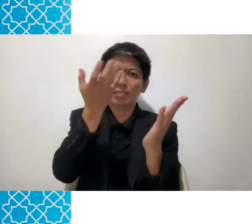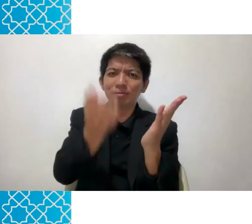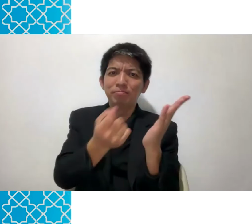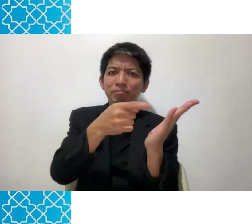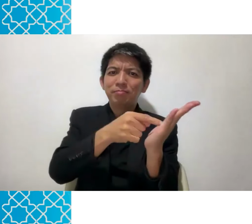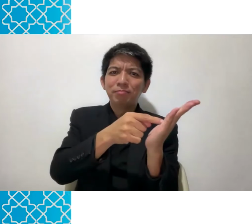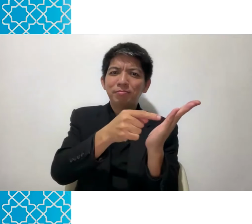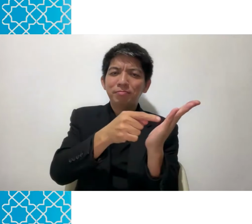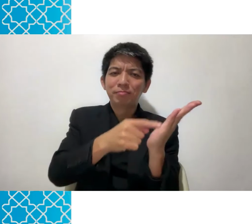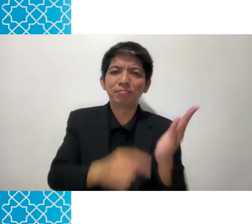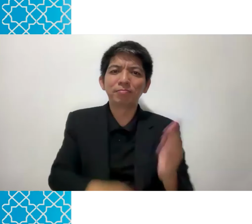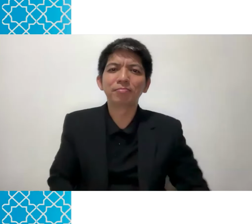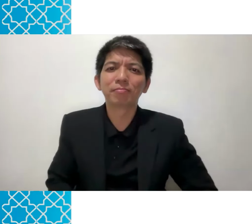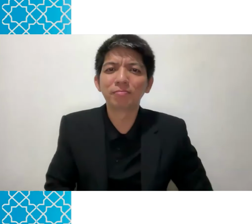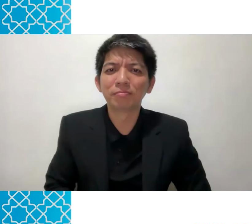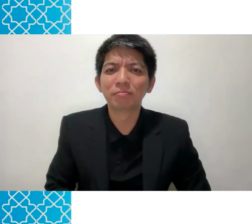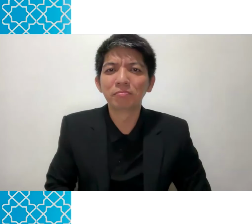panel.